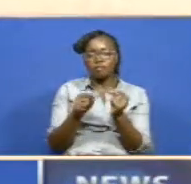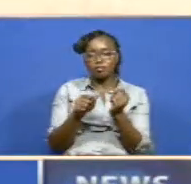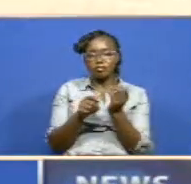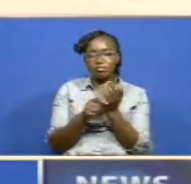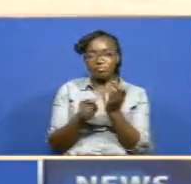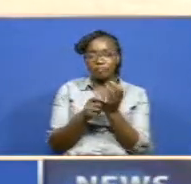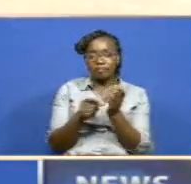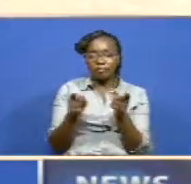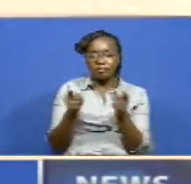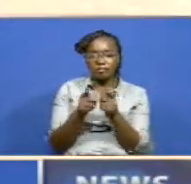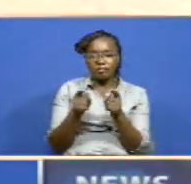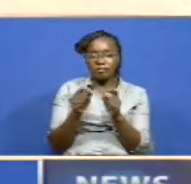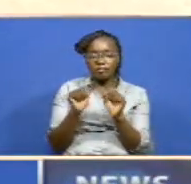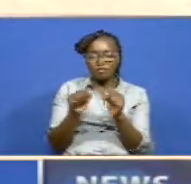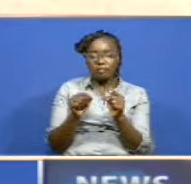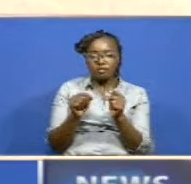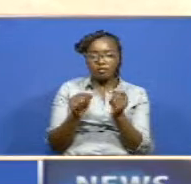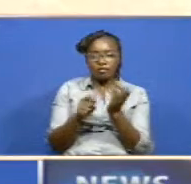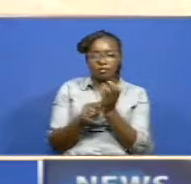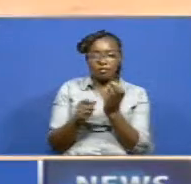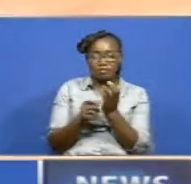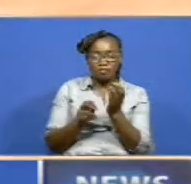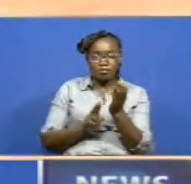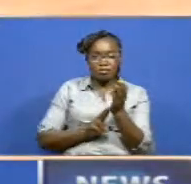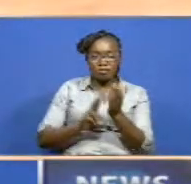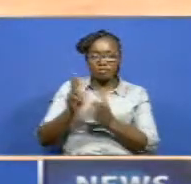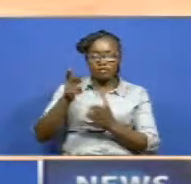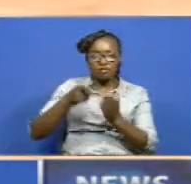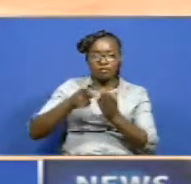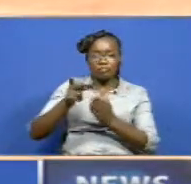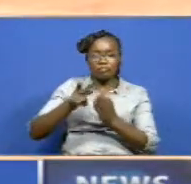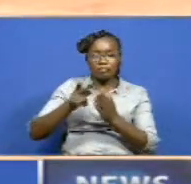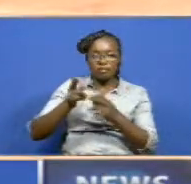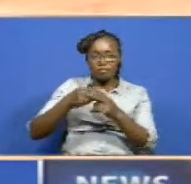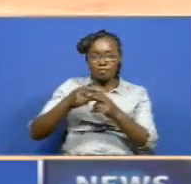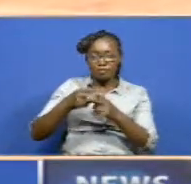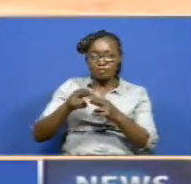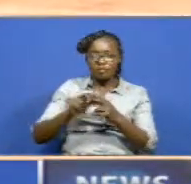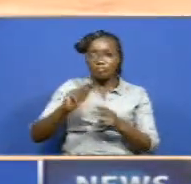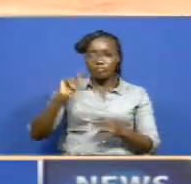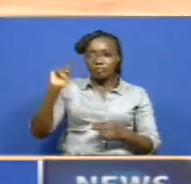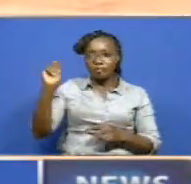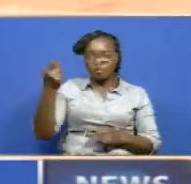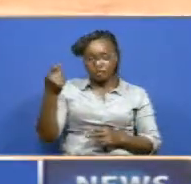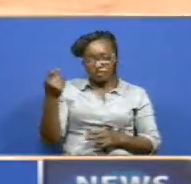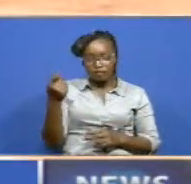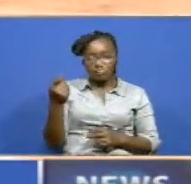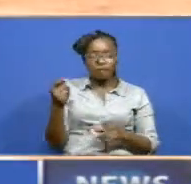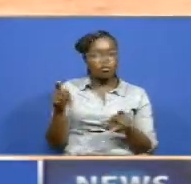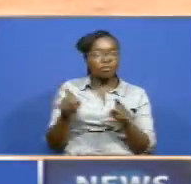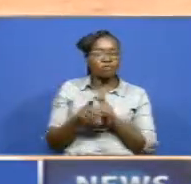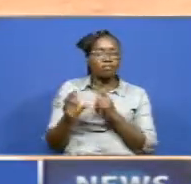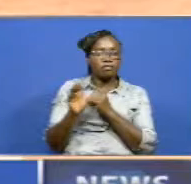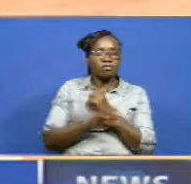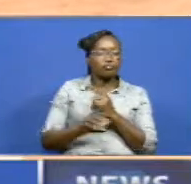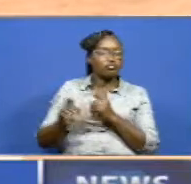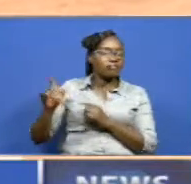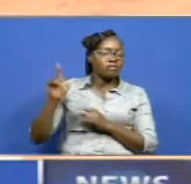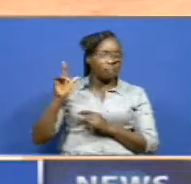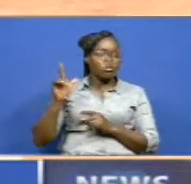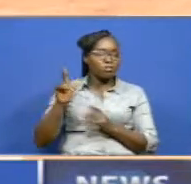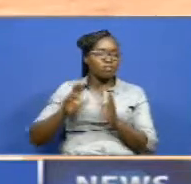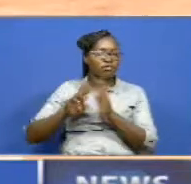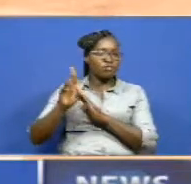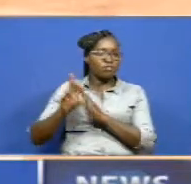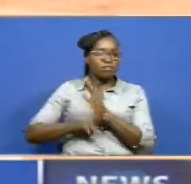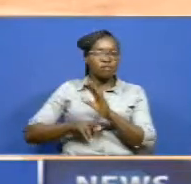that would push up the price of the farm produce in coming weeks. Kenya bado ni nchi inatawaliwa na sheria na